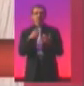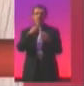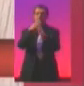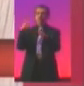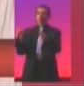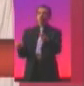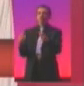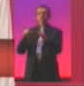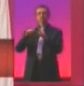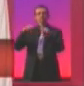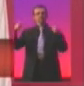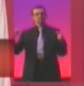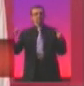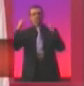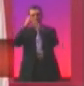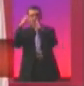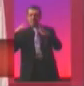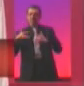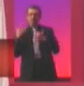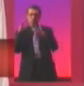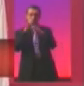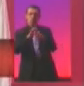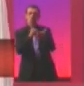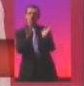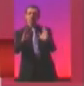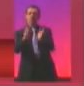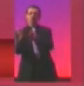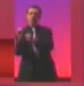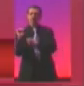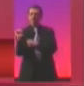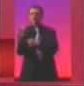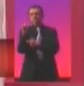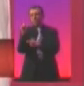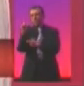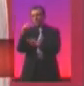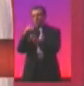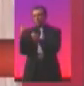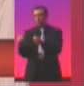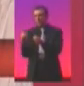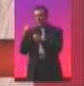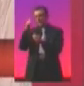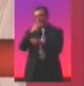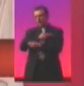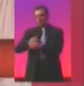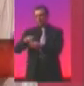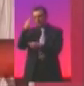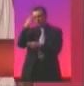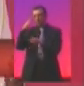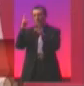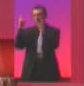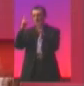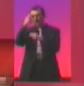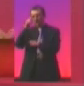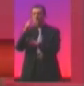have an alternative view about what we should do to our public services. One Tory council has even given it a name, the